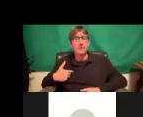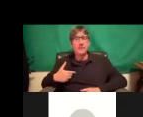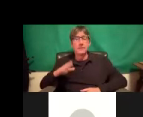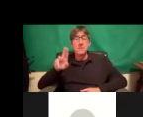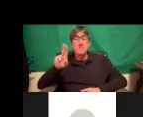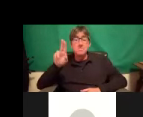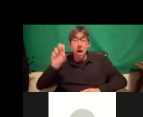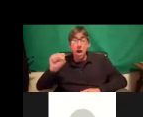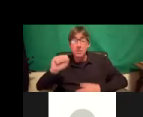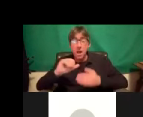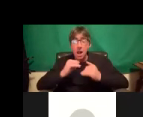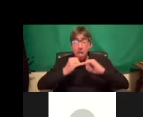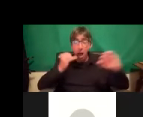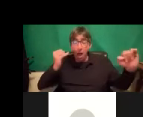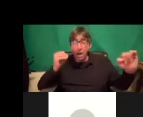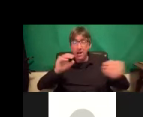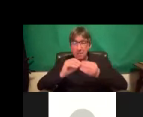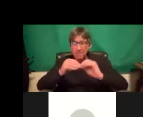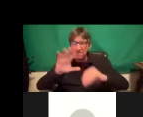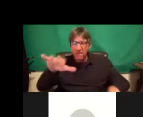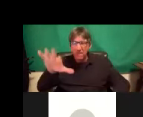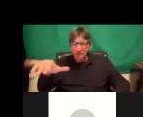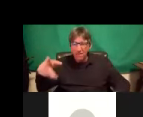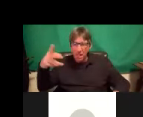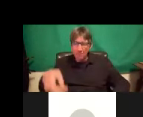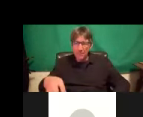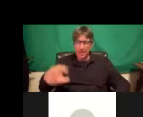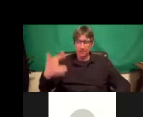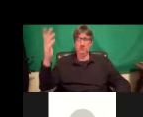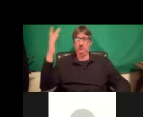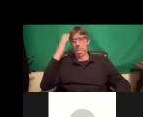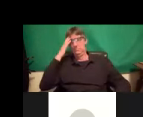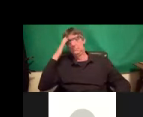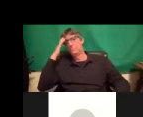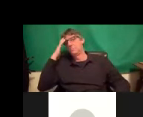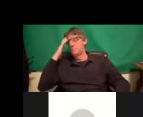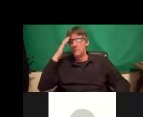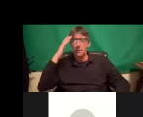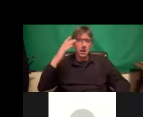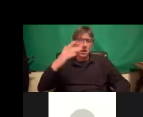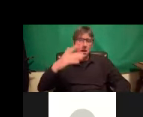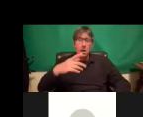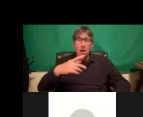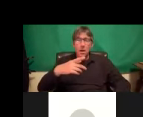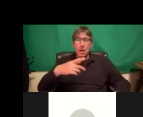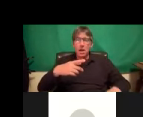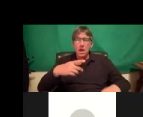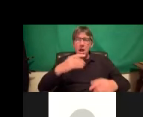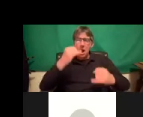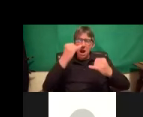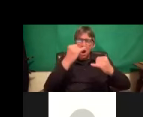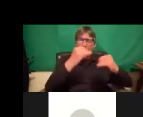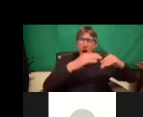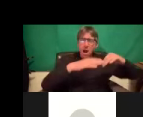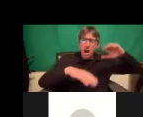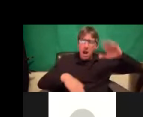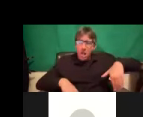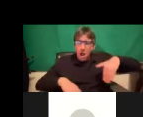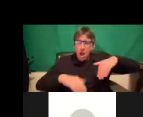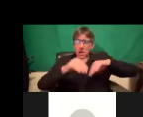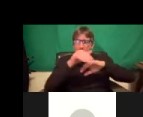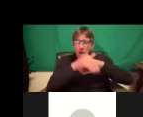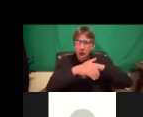55 eliminated, it was discouraging to hear about services, late night extensions happening at the same time that our